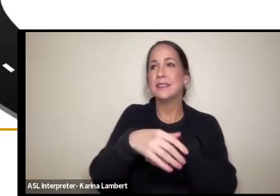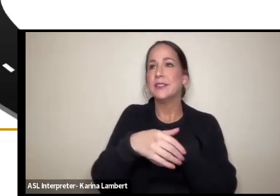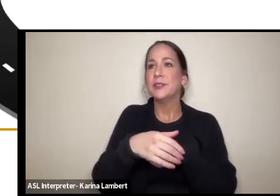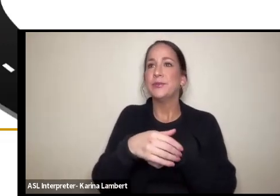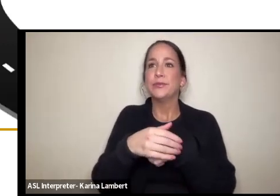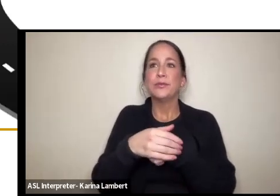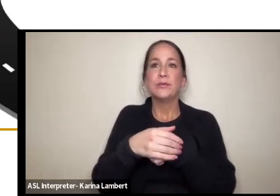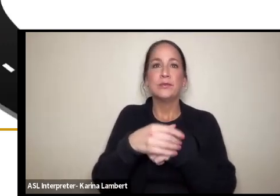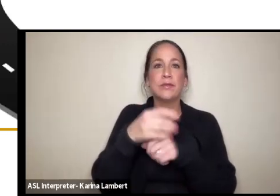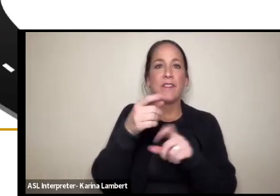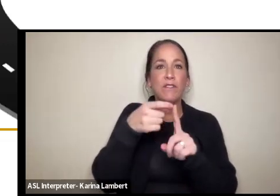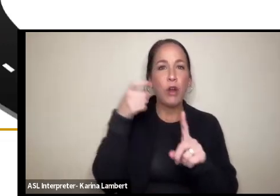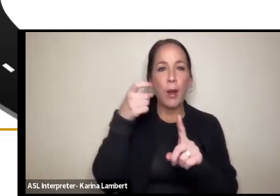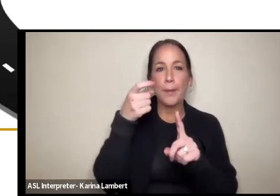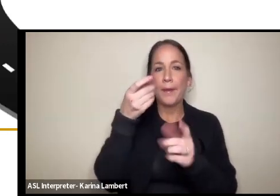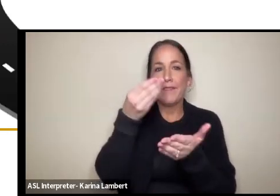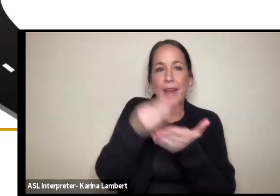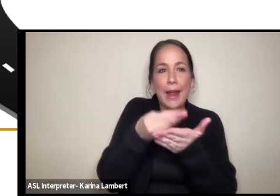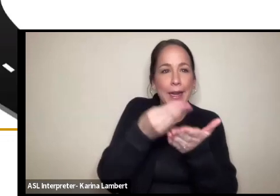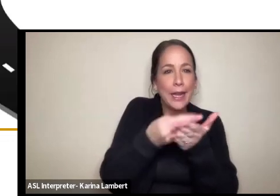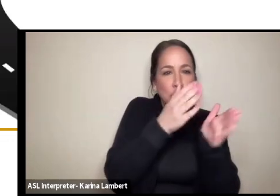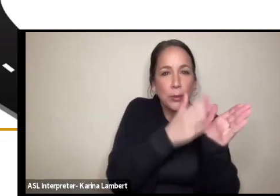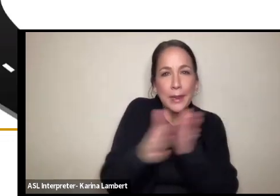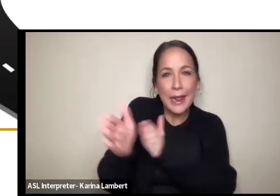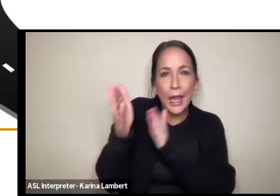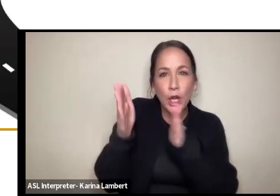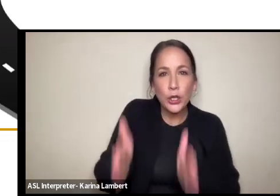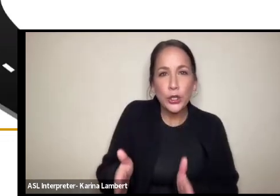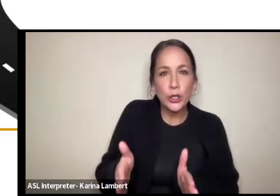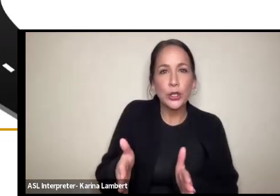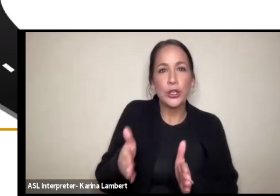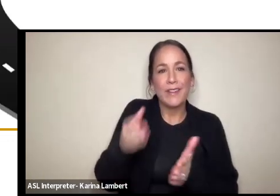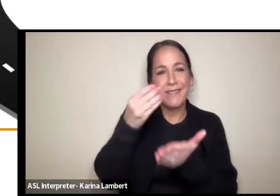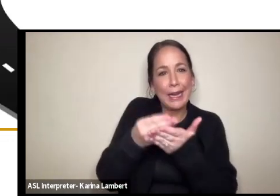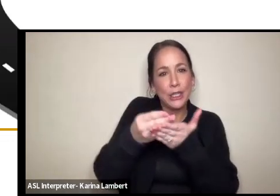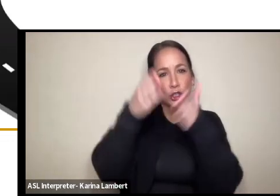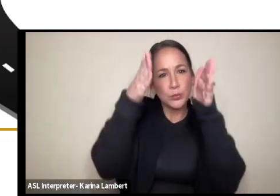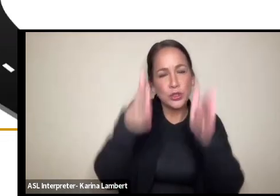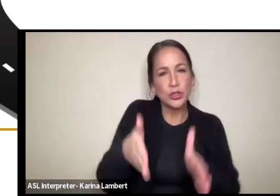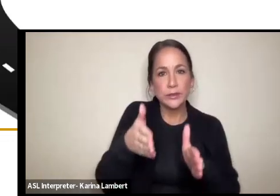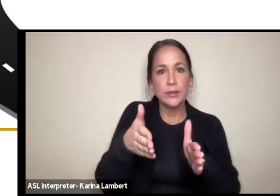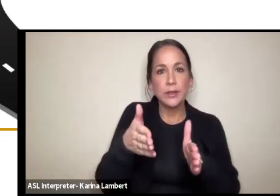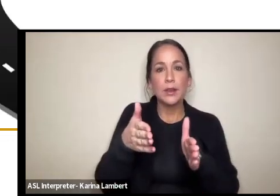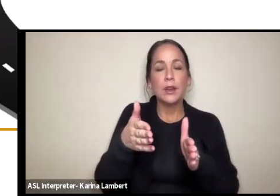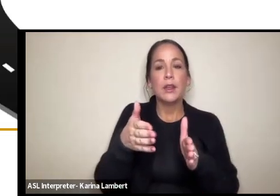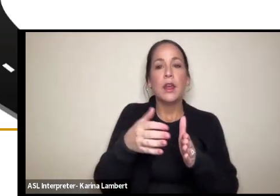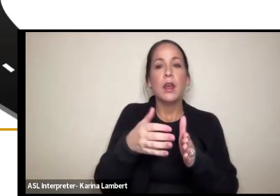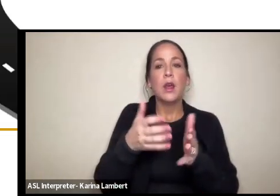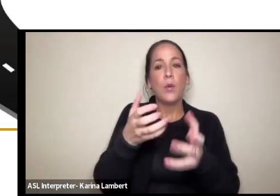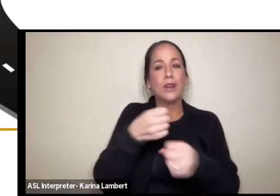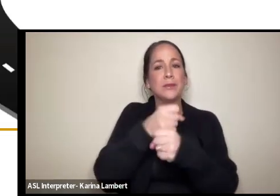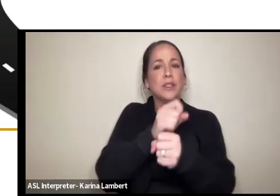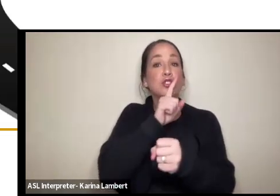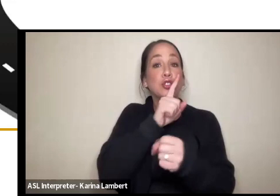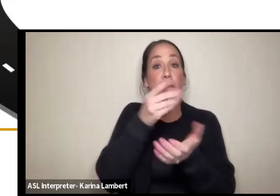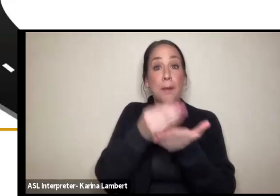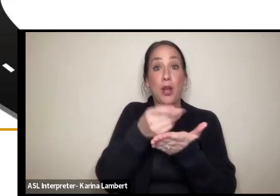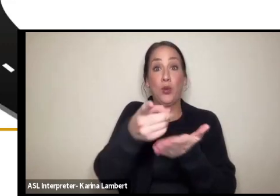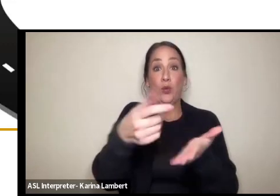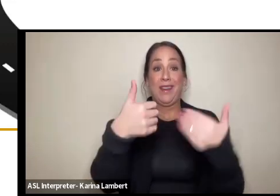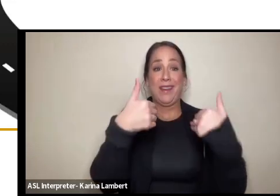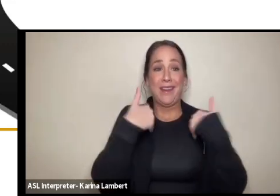planning professional or a financial person, because you want to make sure that the money or the funds that you do